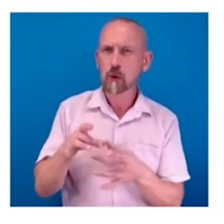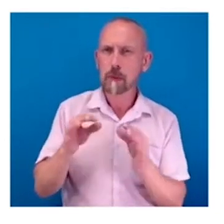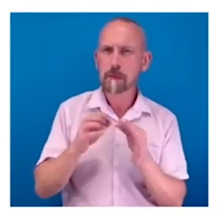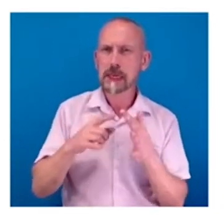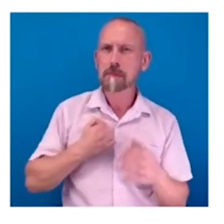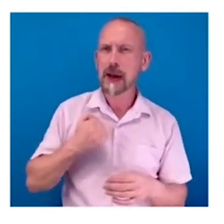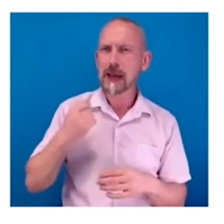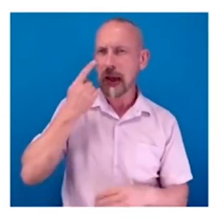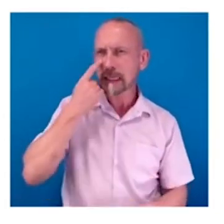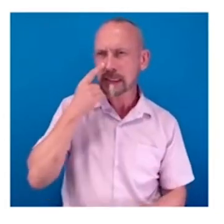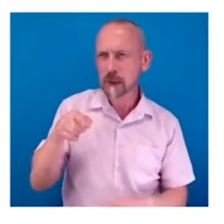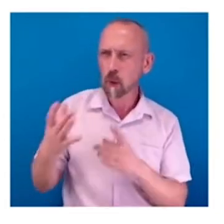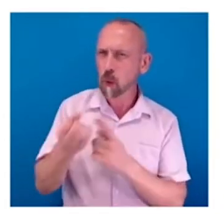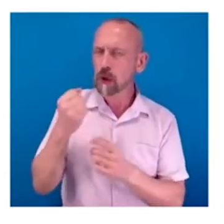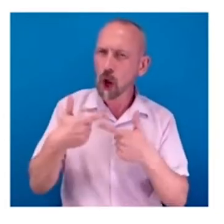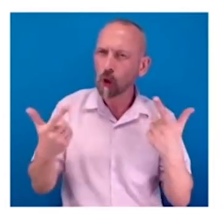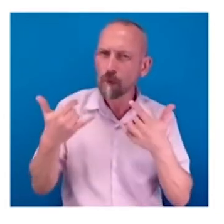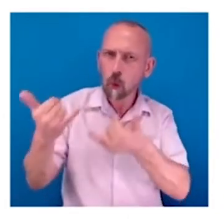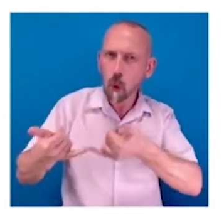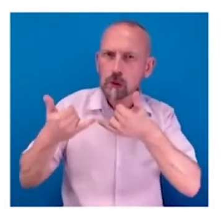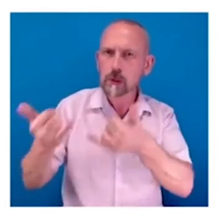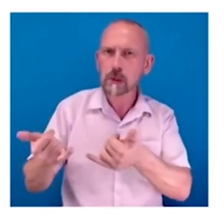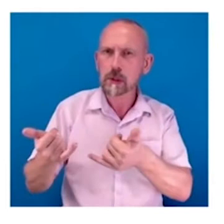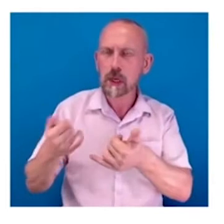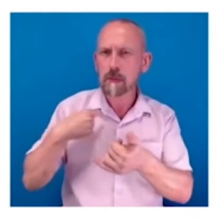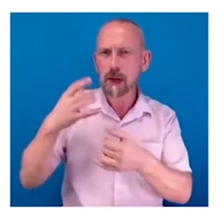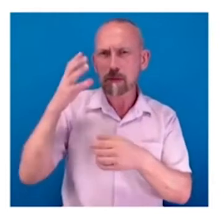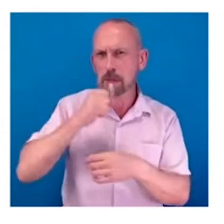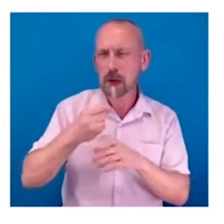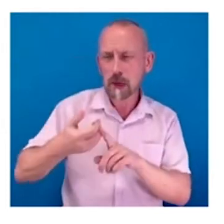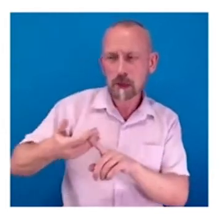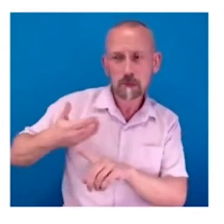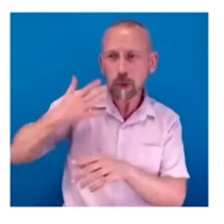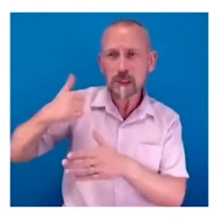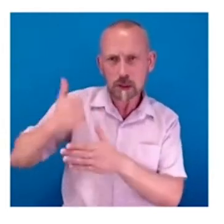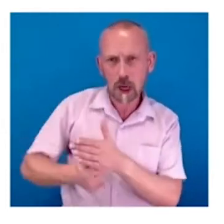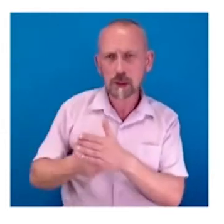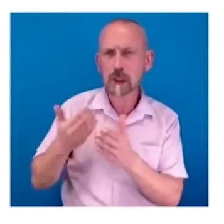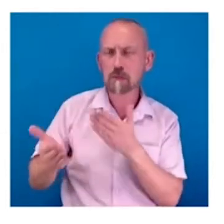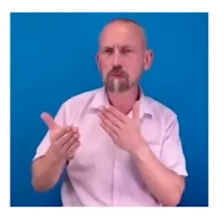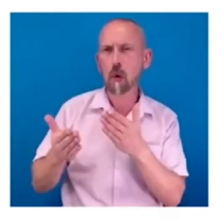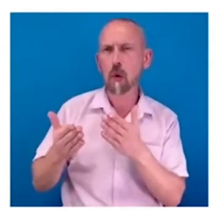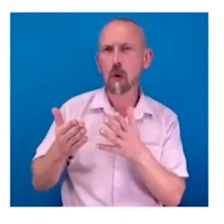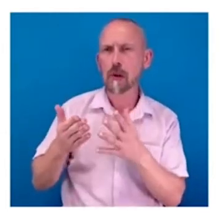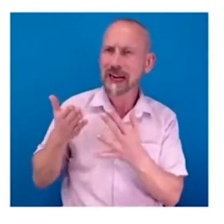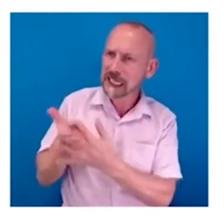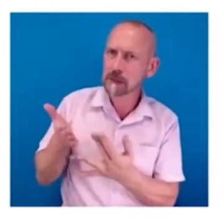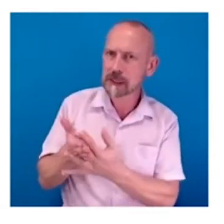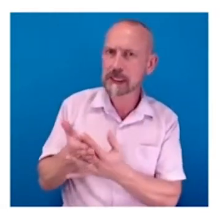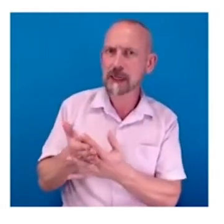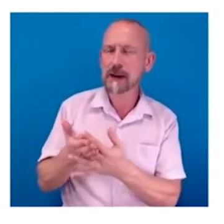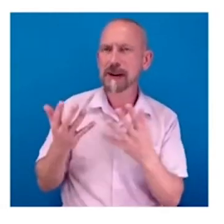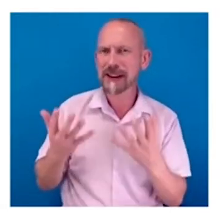sort of earlier days, I noticed they were kind of maybe more sort of accessibility or kind of health related awards. And those have become more sort of mainstream over the